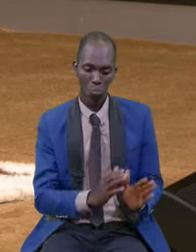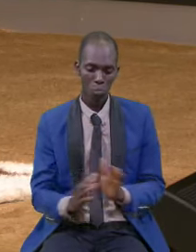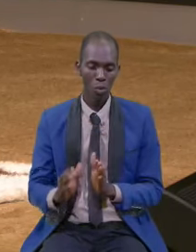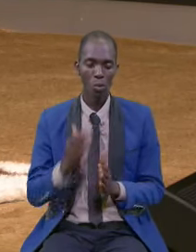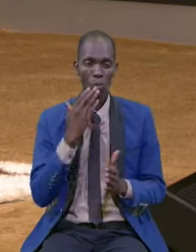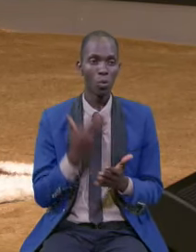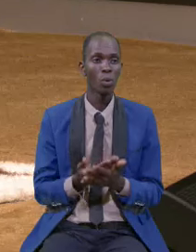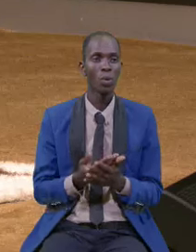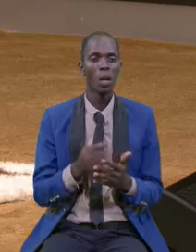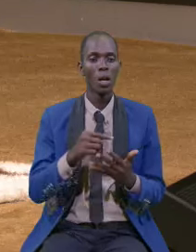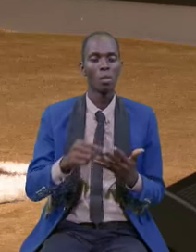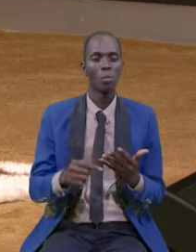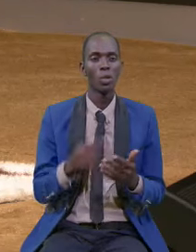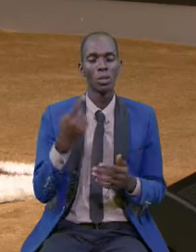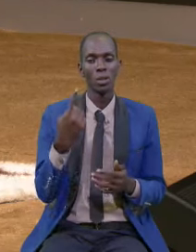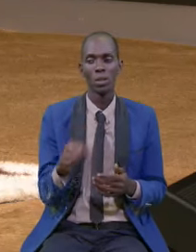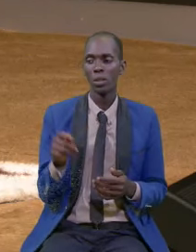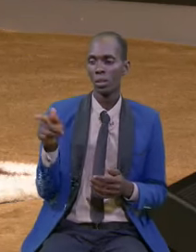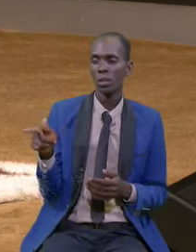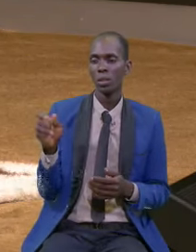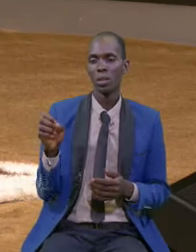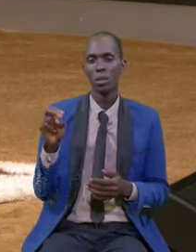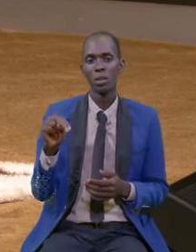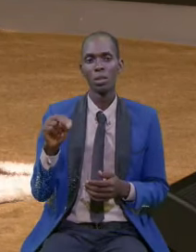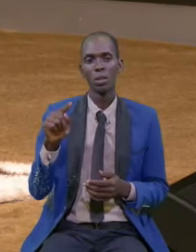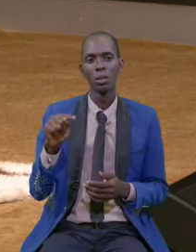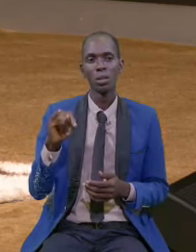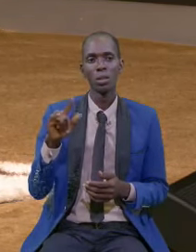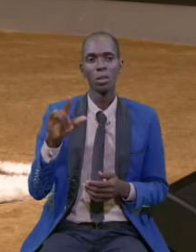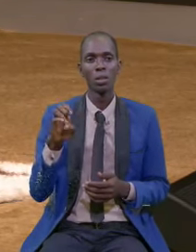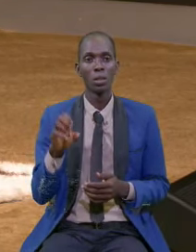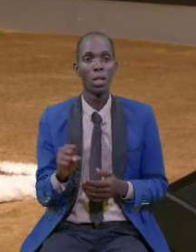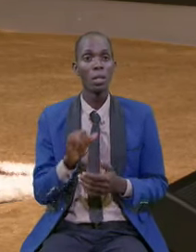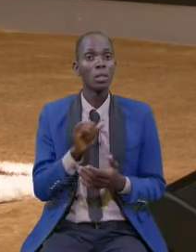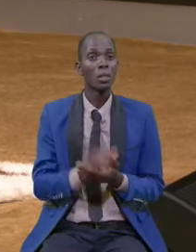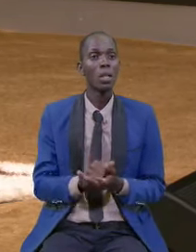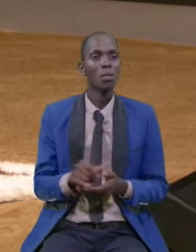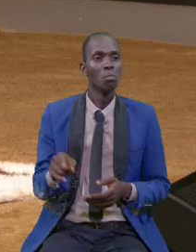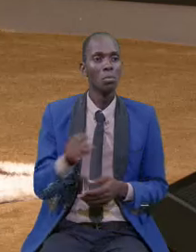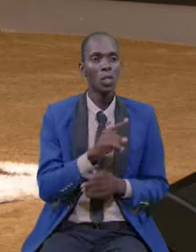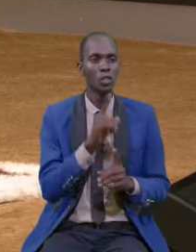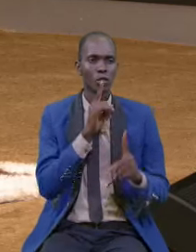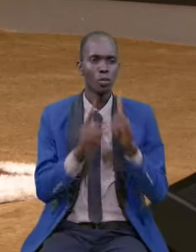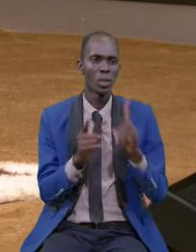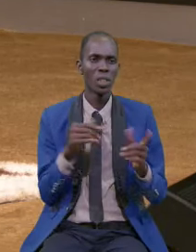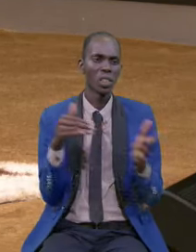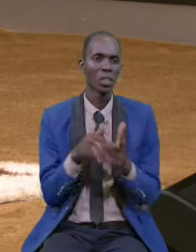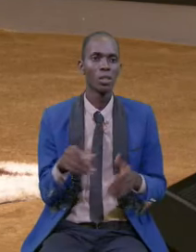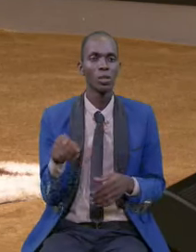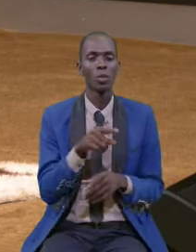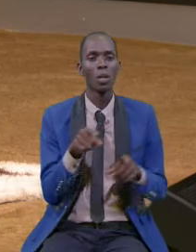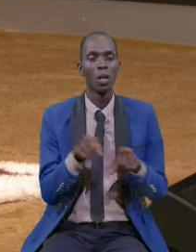among the Gentiles, that whereas they speak against you as